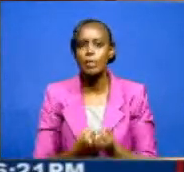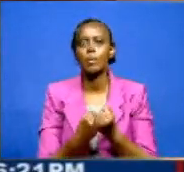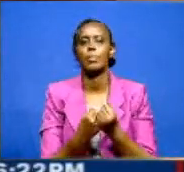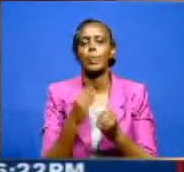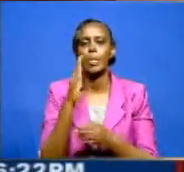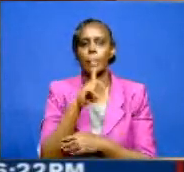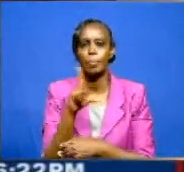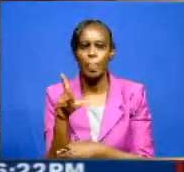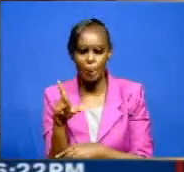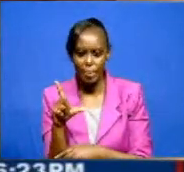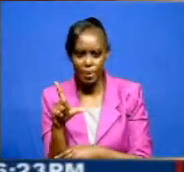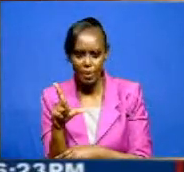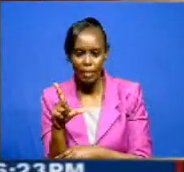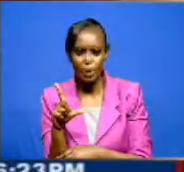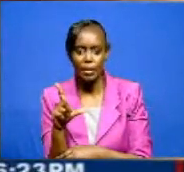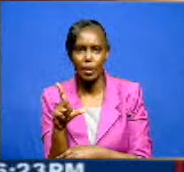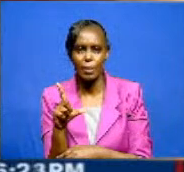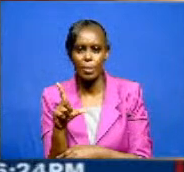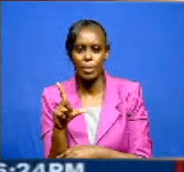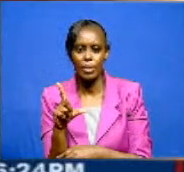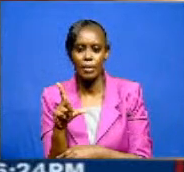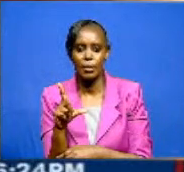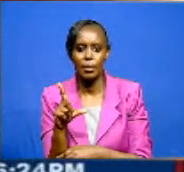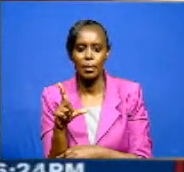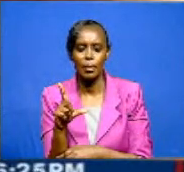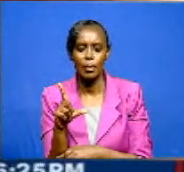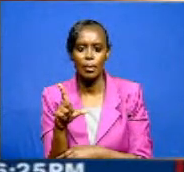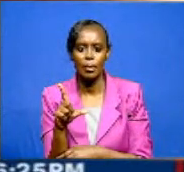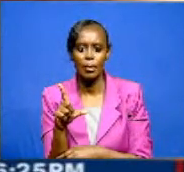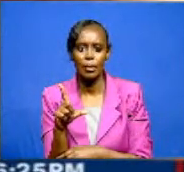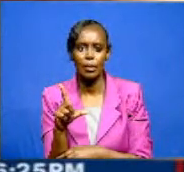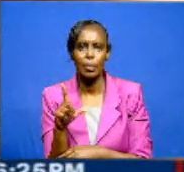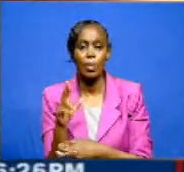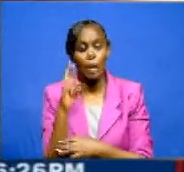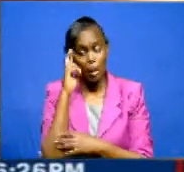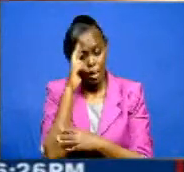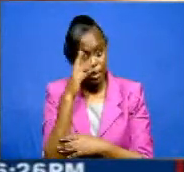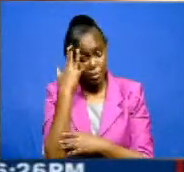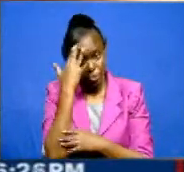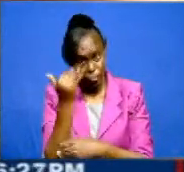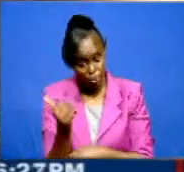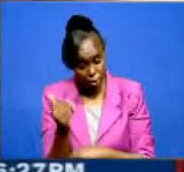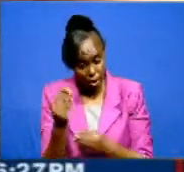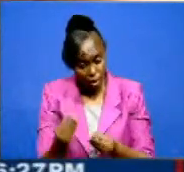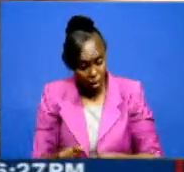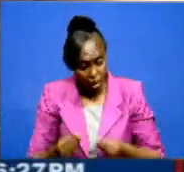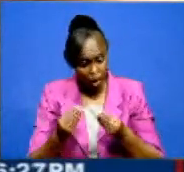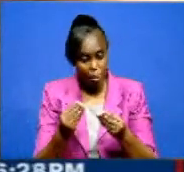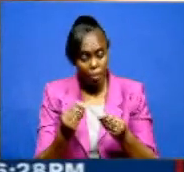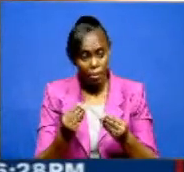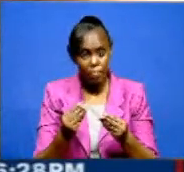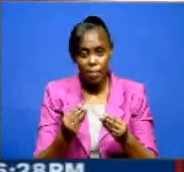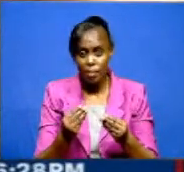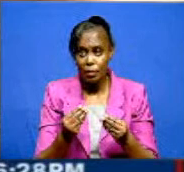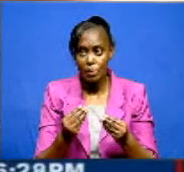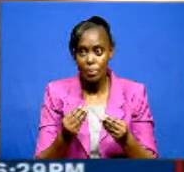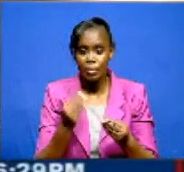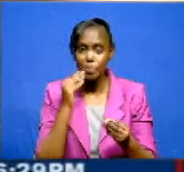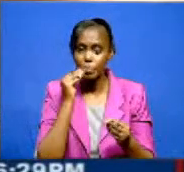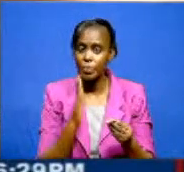bill and the reasons that they have given thereof. Mr.